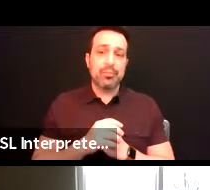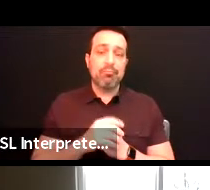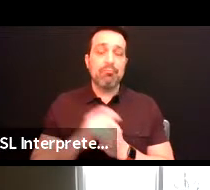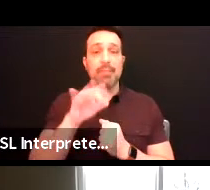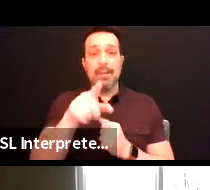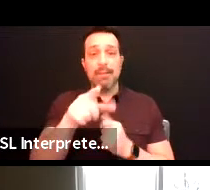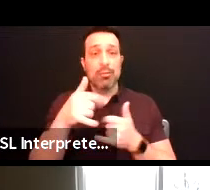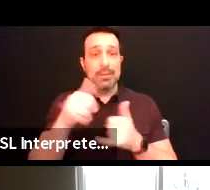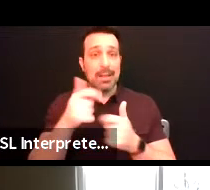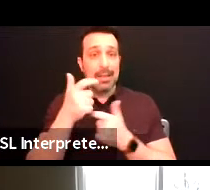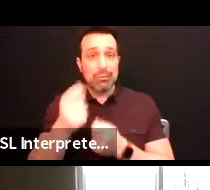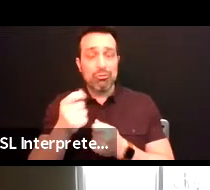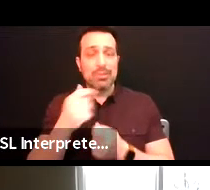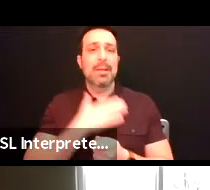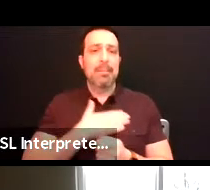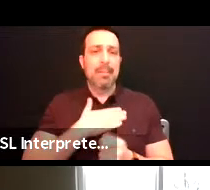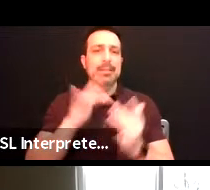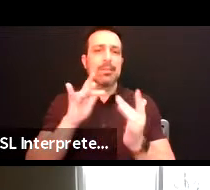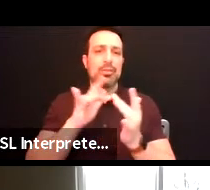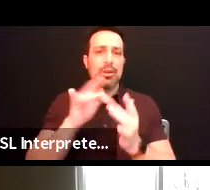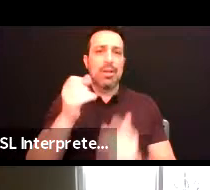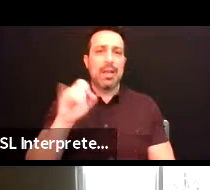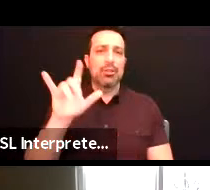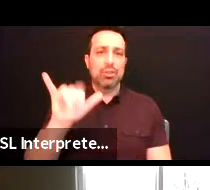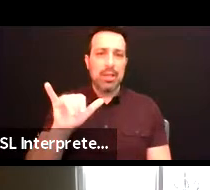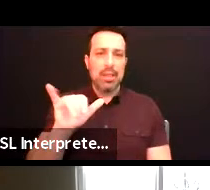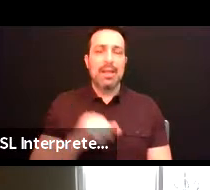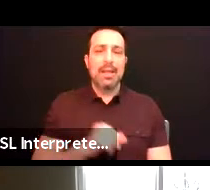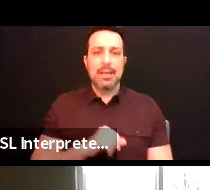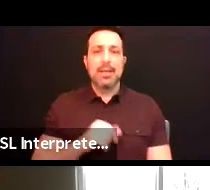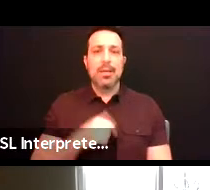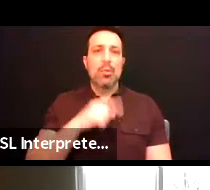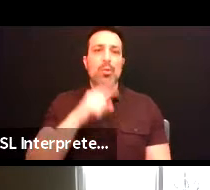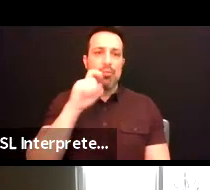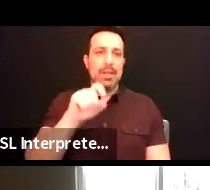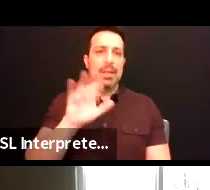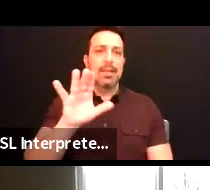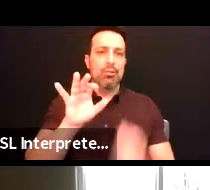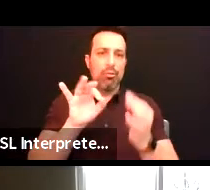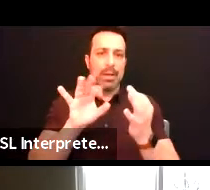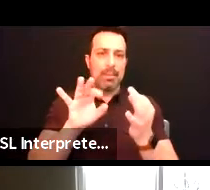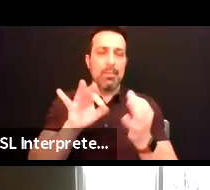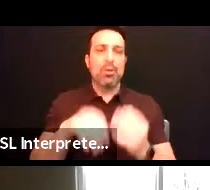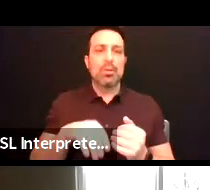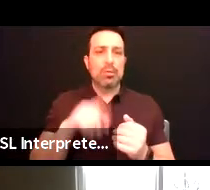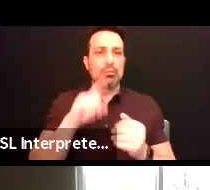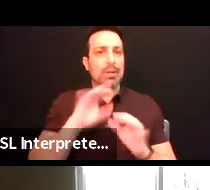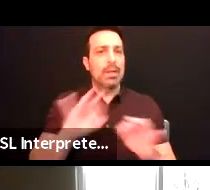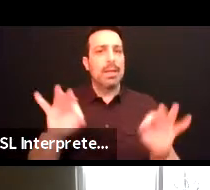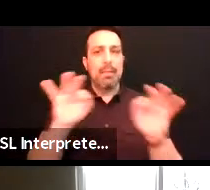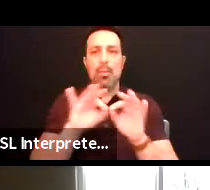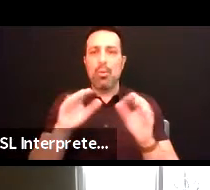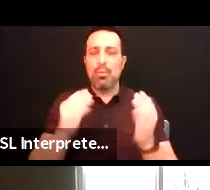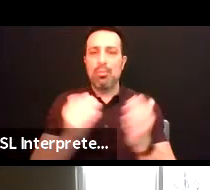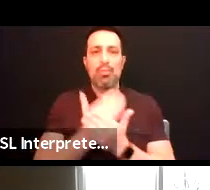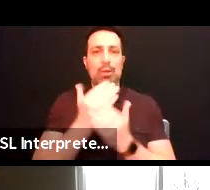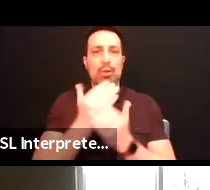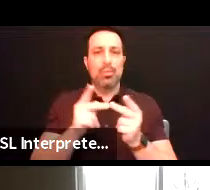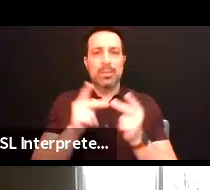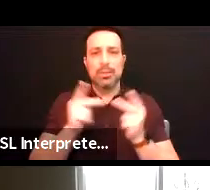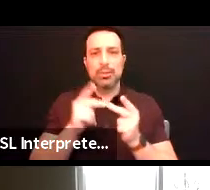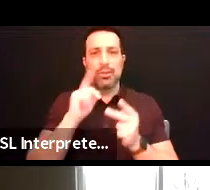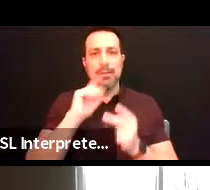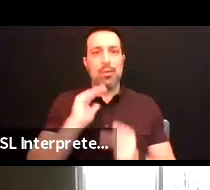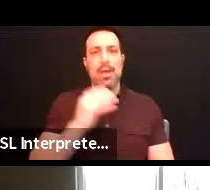still interested, please contact Shelly. We really need your input, and this is such an important brand new position for